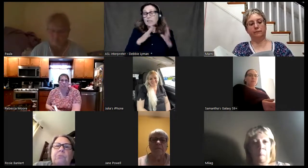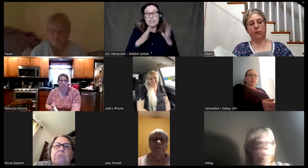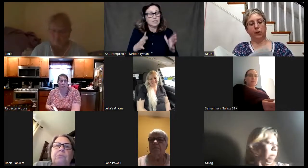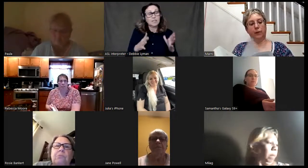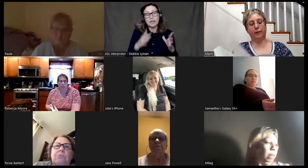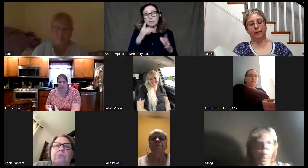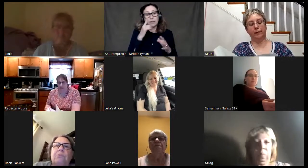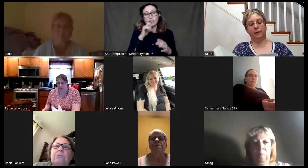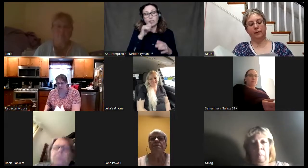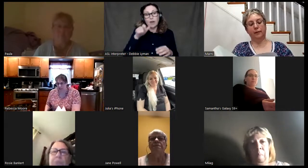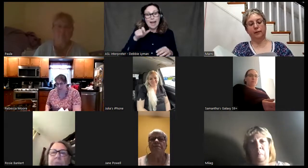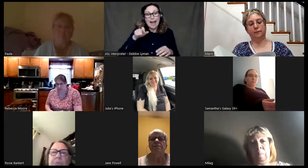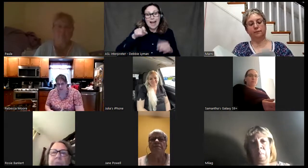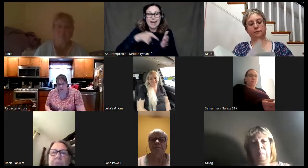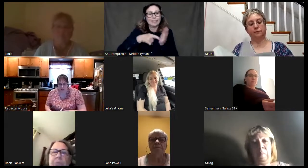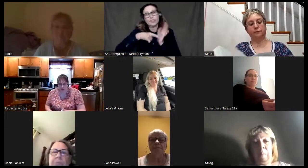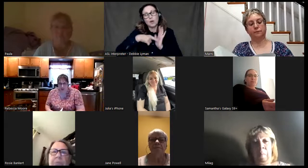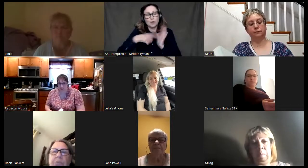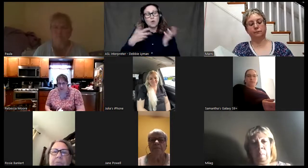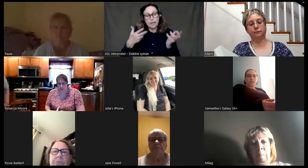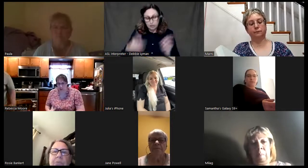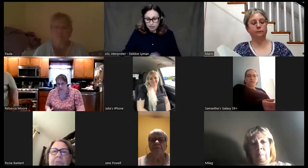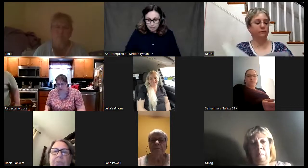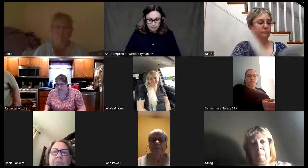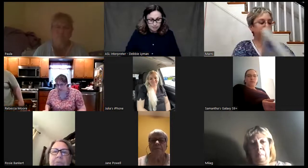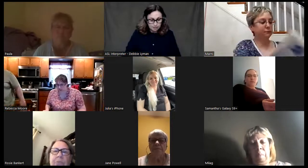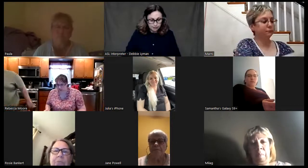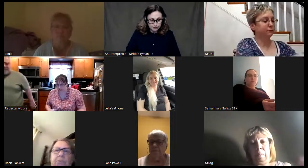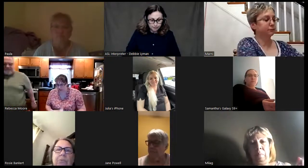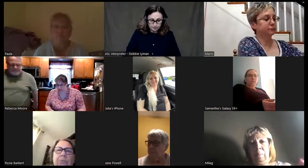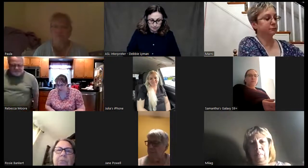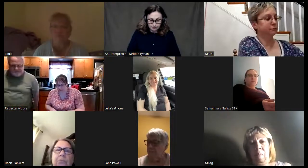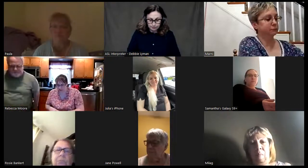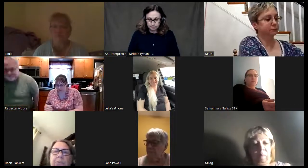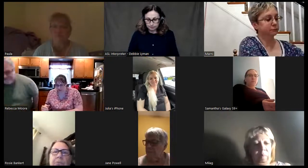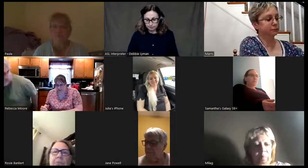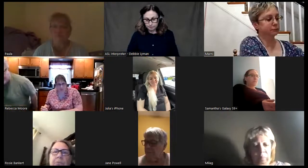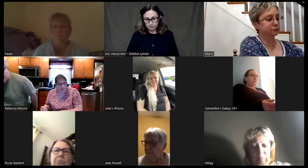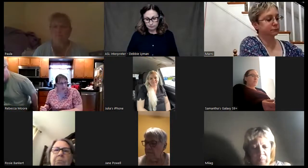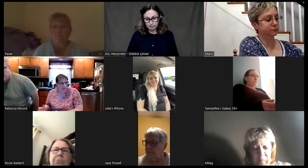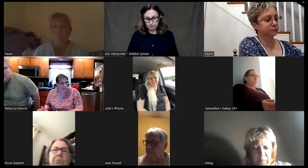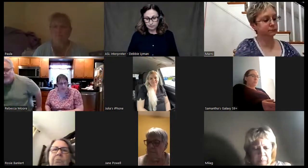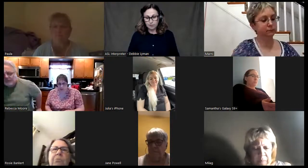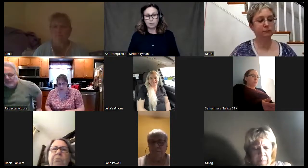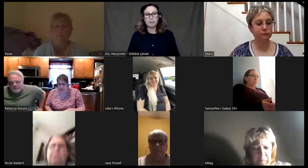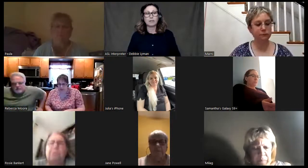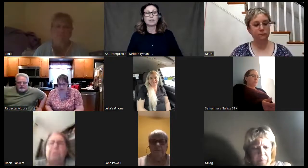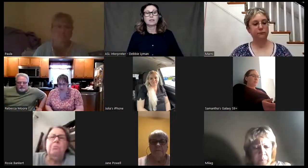have it, and that's fine because you're not required. So